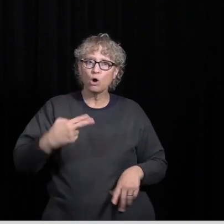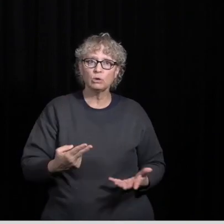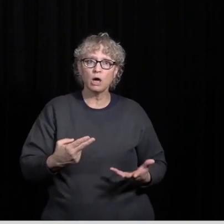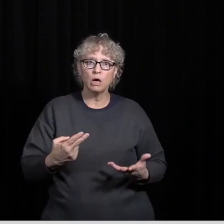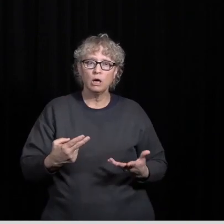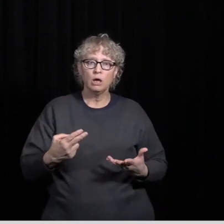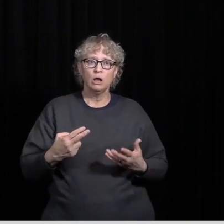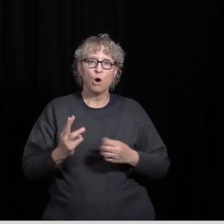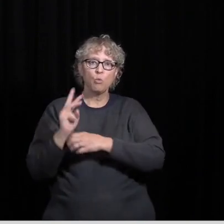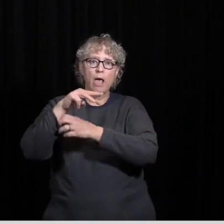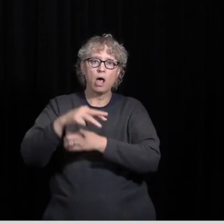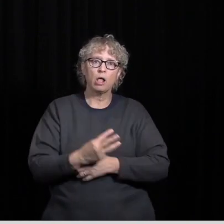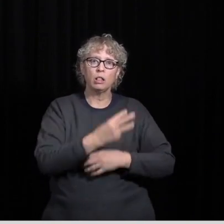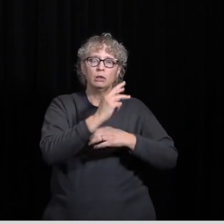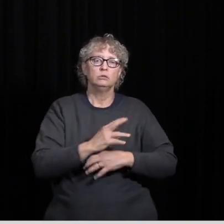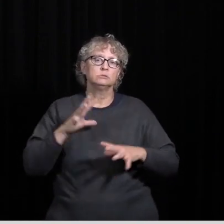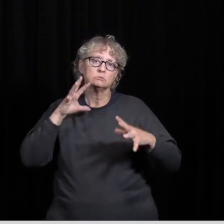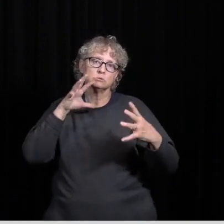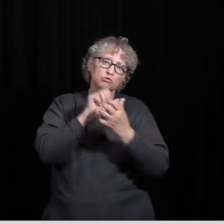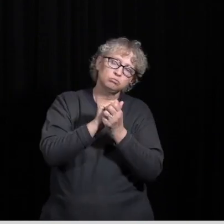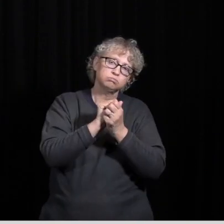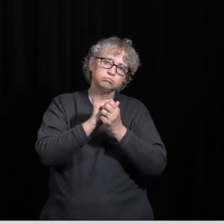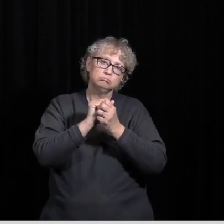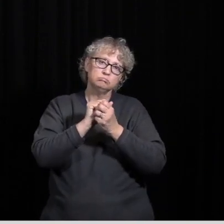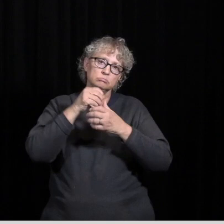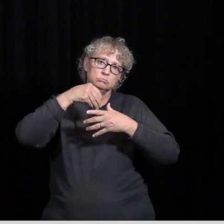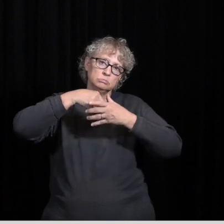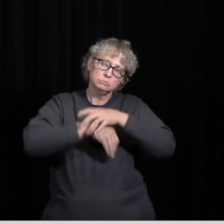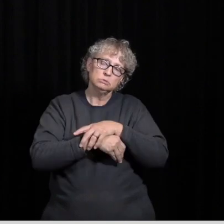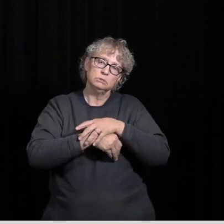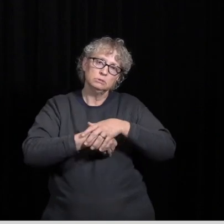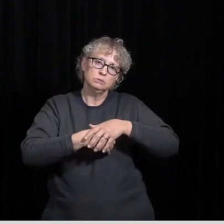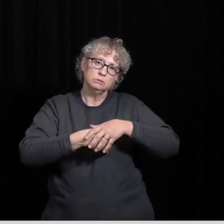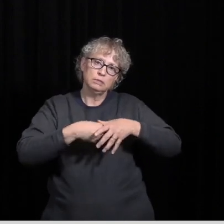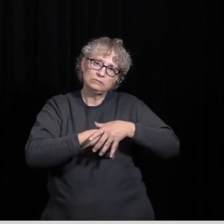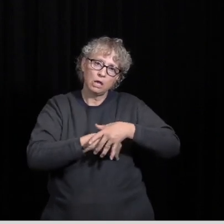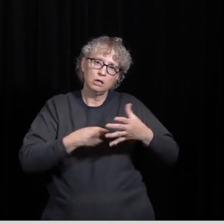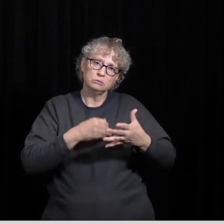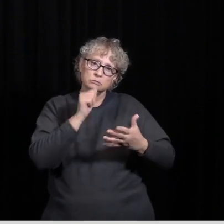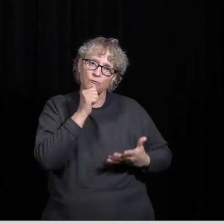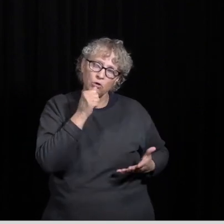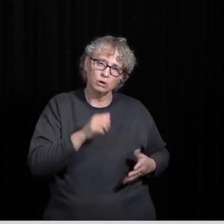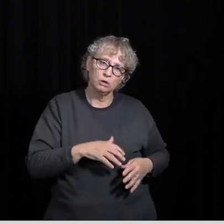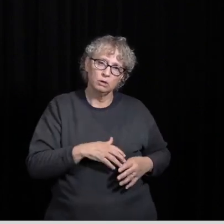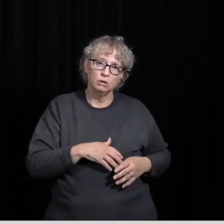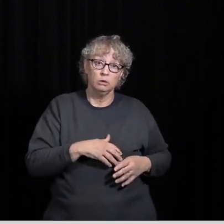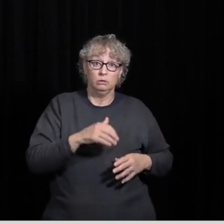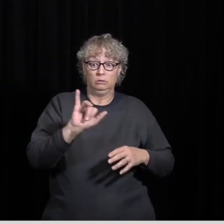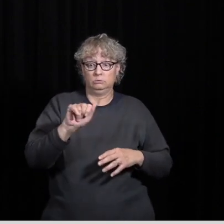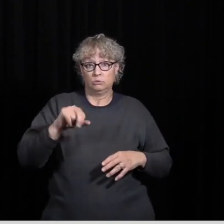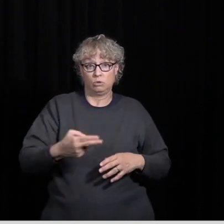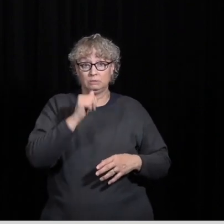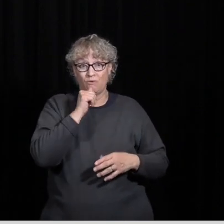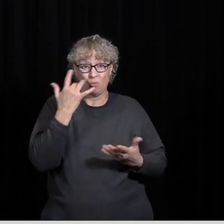fish that swallowed him and vomited him up, and he had to go anyway. Why did Jonah suffer? Jonah suffered because of his disobedience